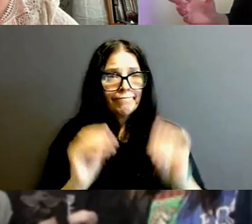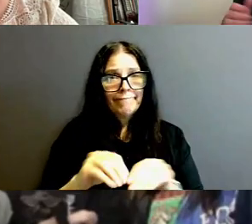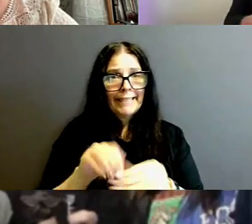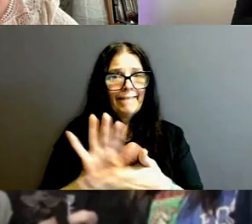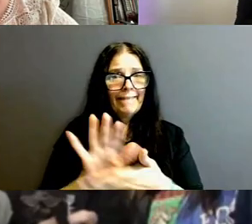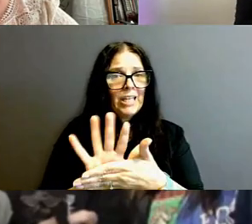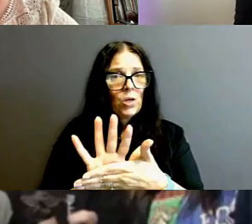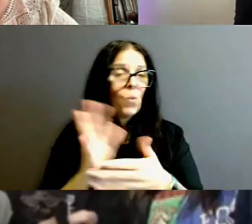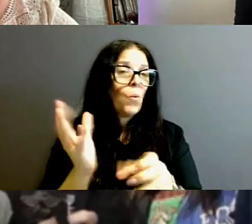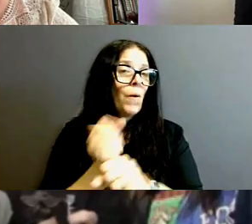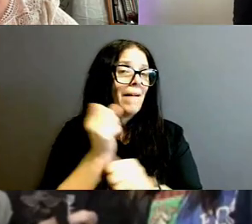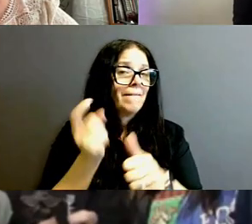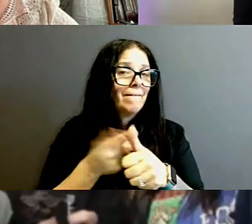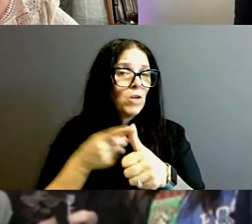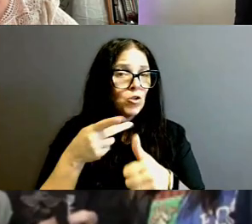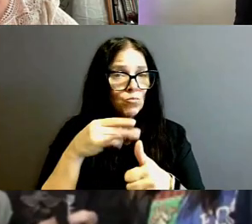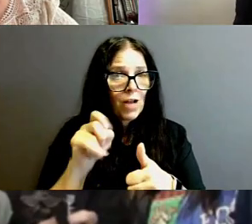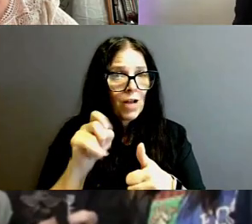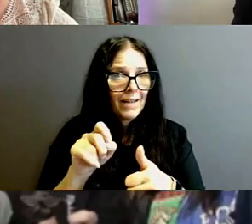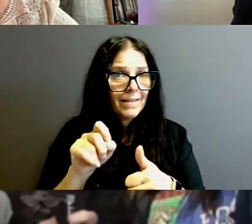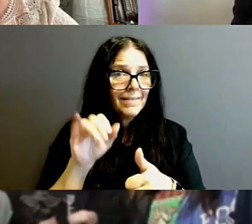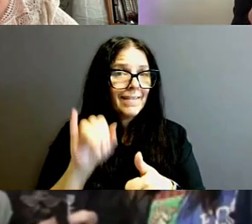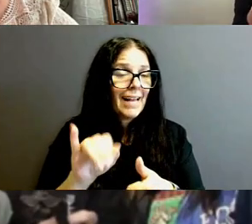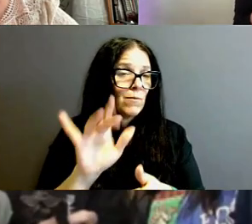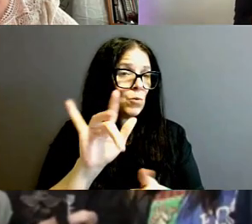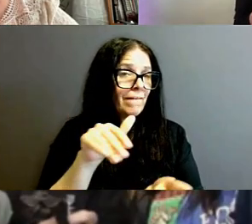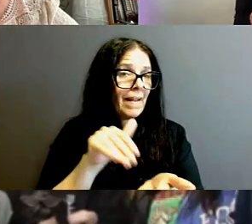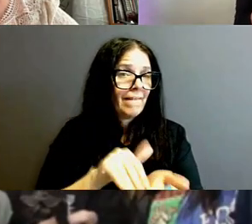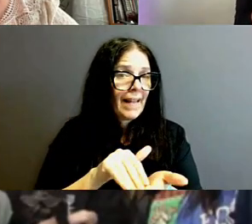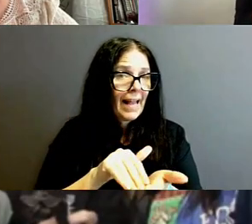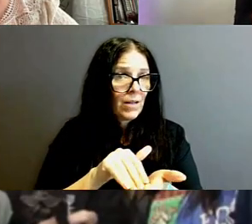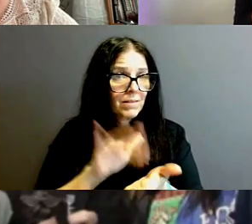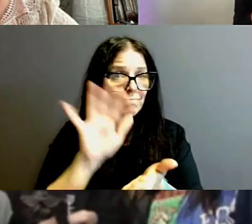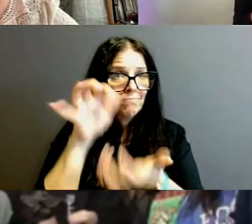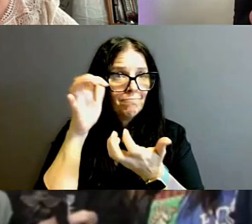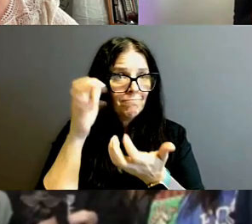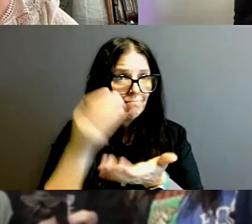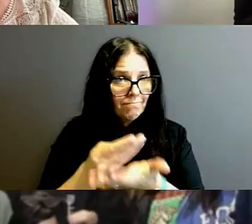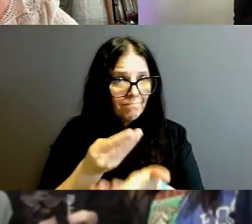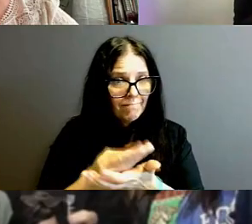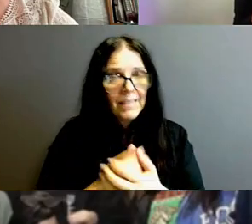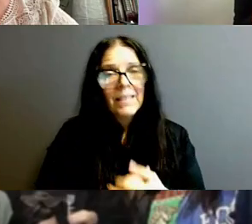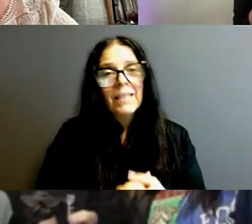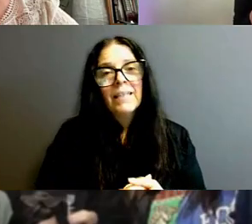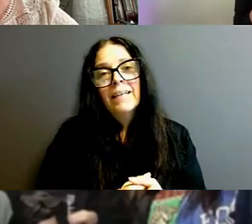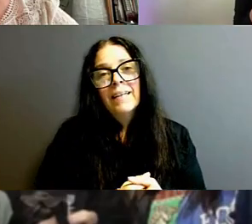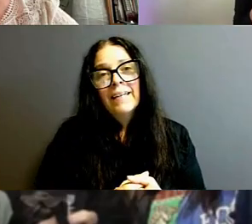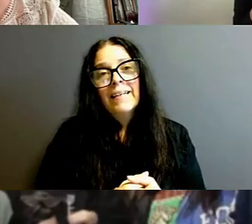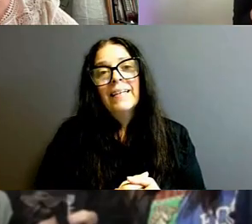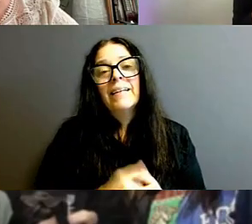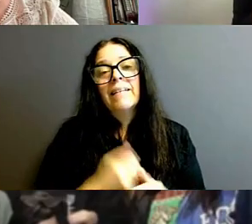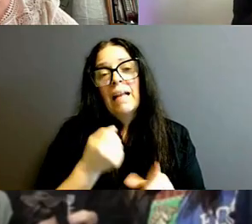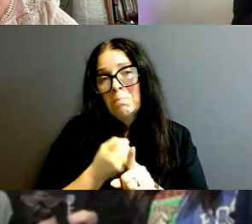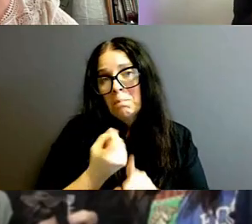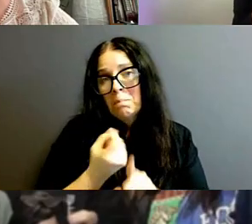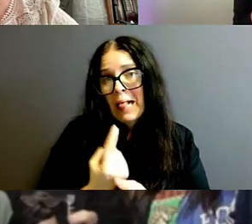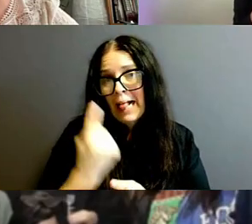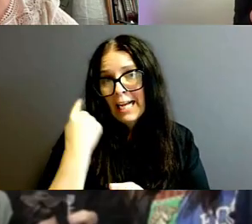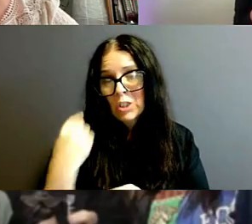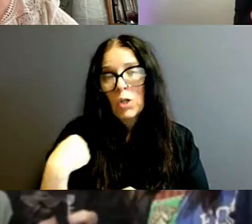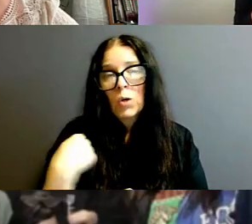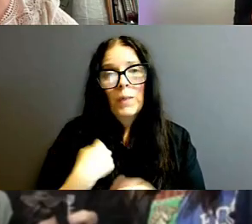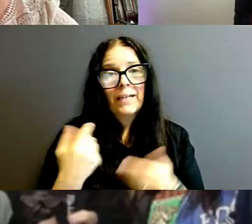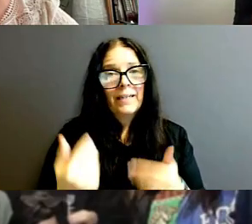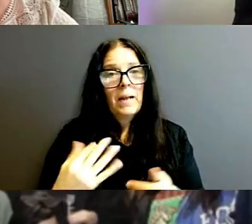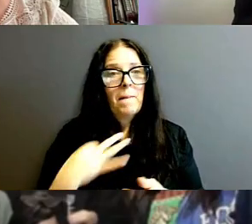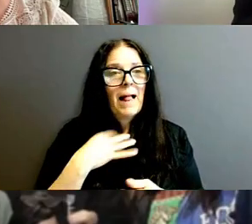And we won first prize, which was a $25,000 prize pack. And then last year, we applied for the